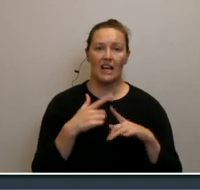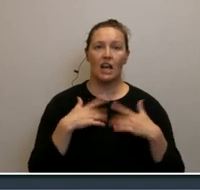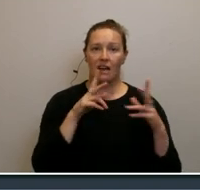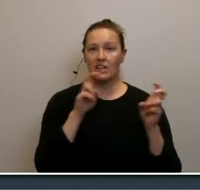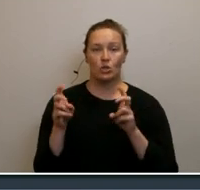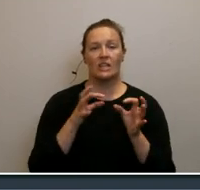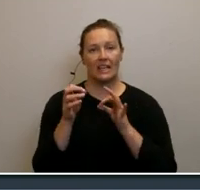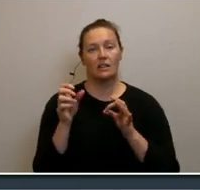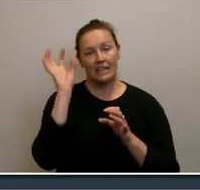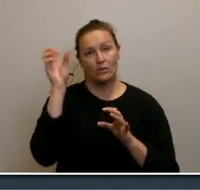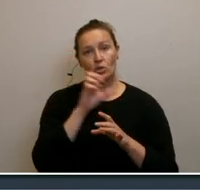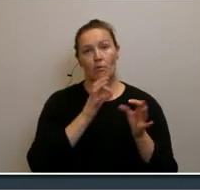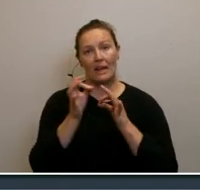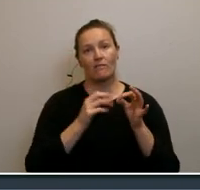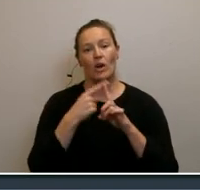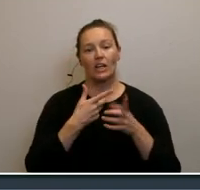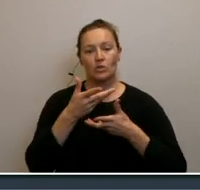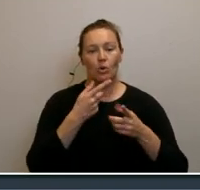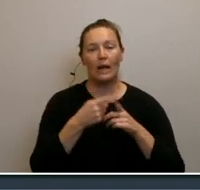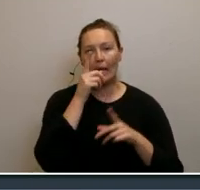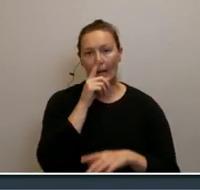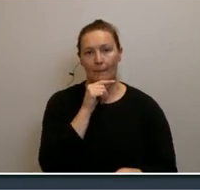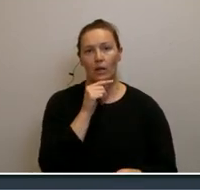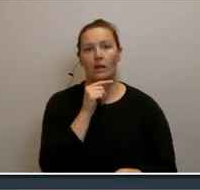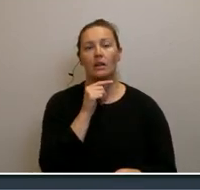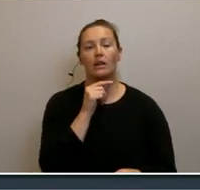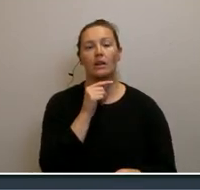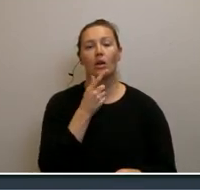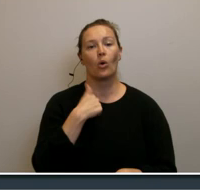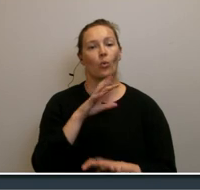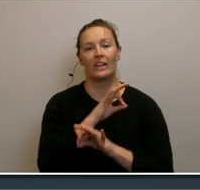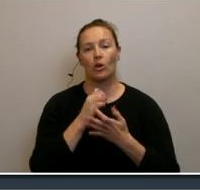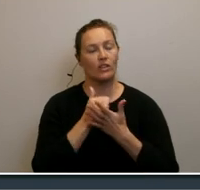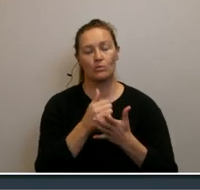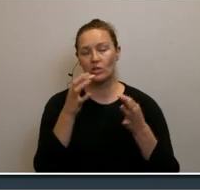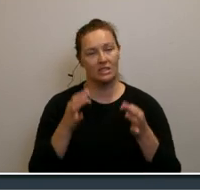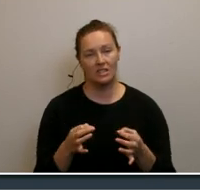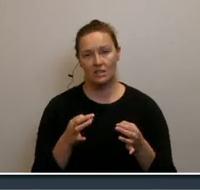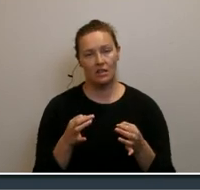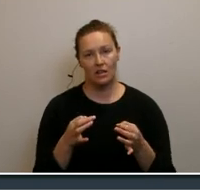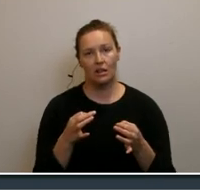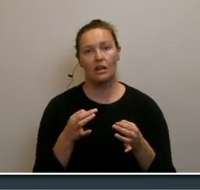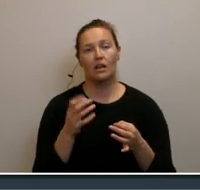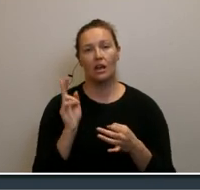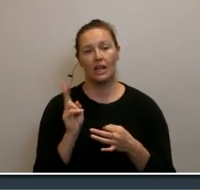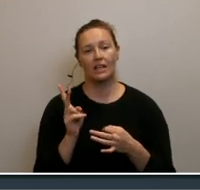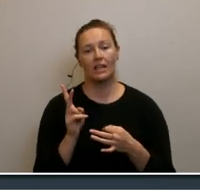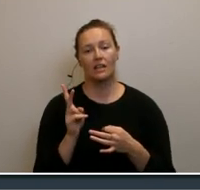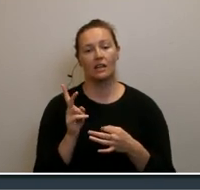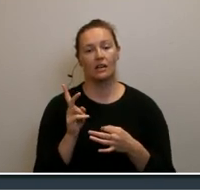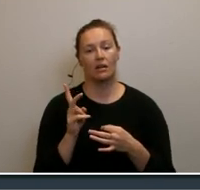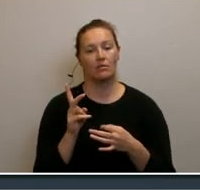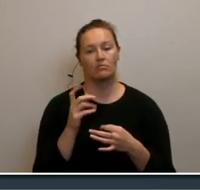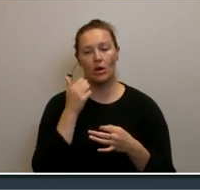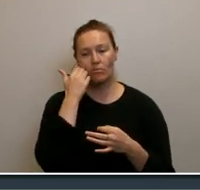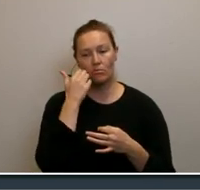able to plan for, consult on and enable. As you know, we did not support this decision, and once again, it was not made with input from